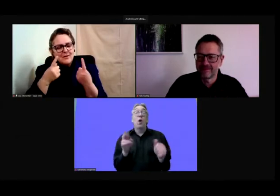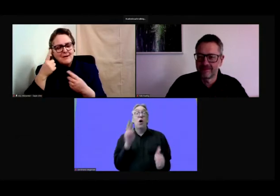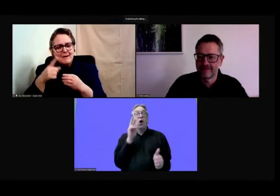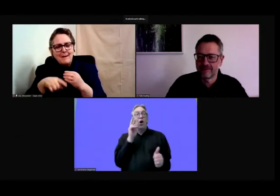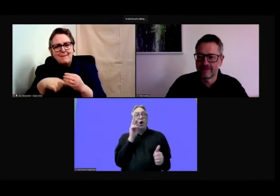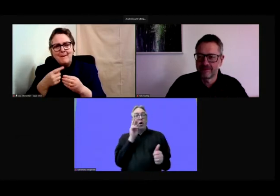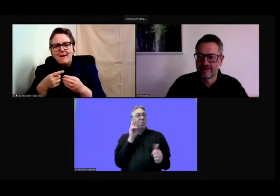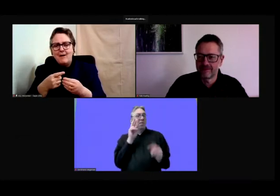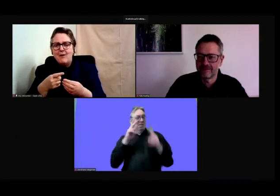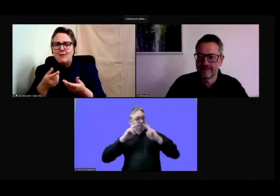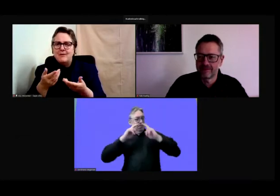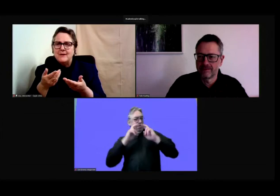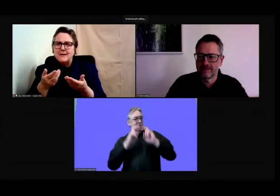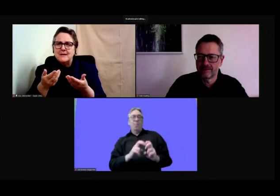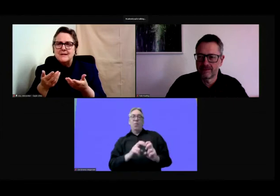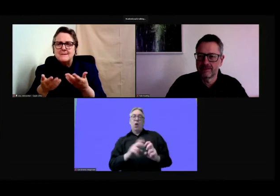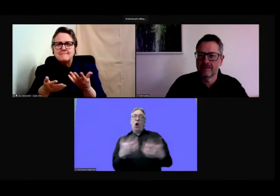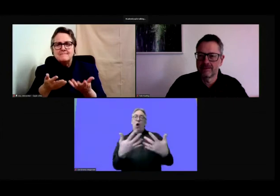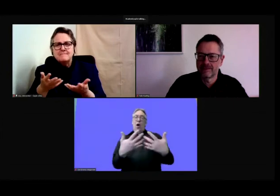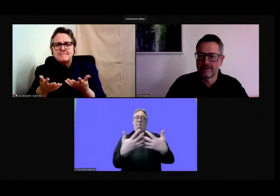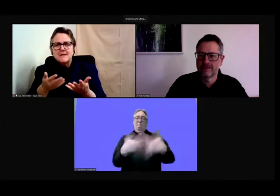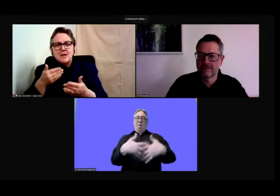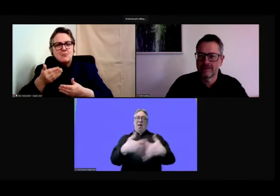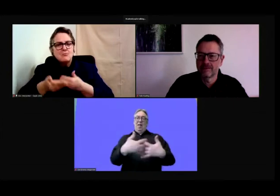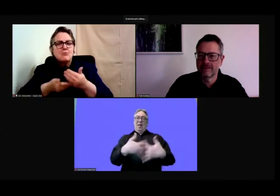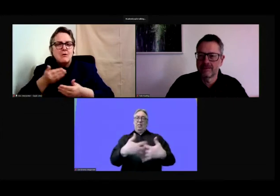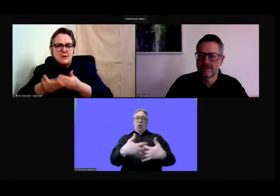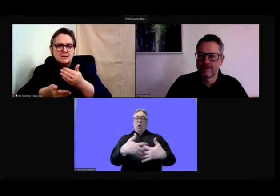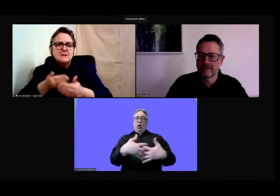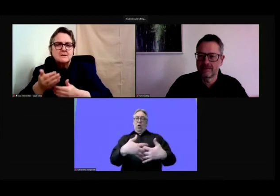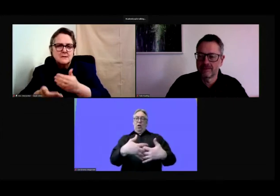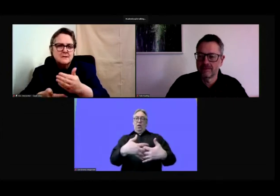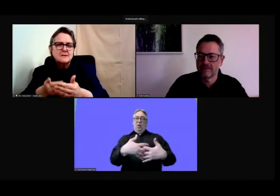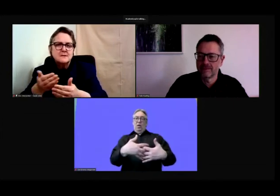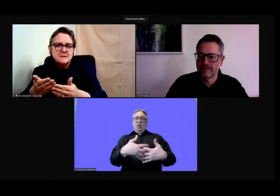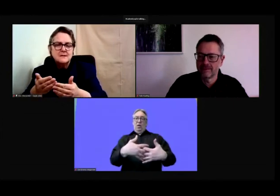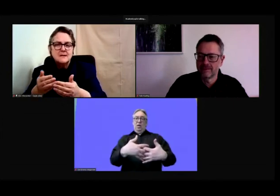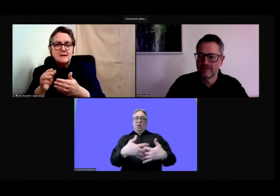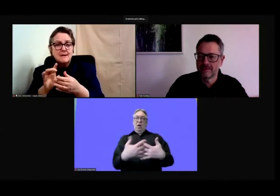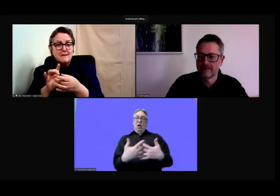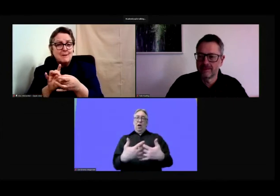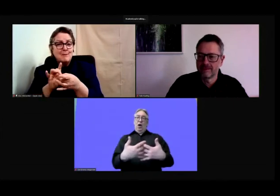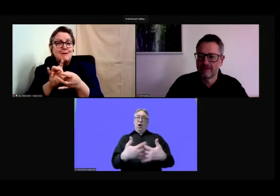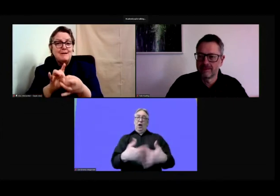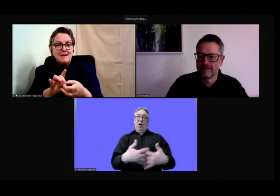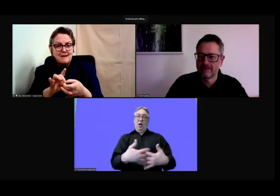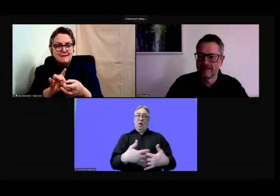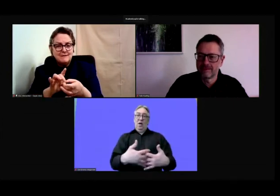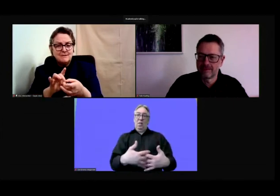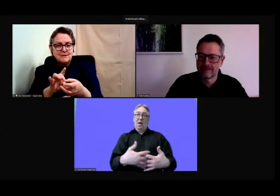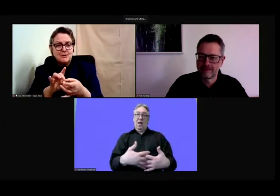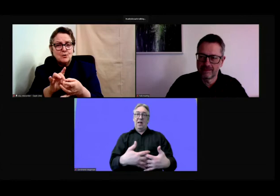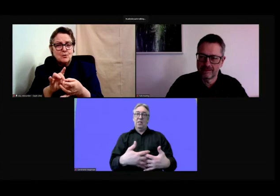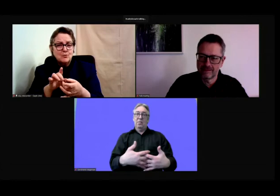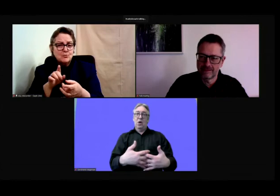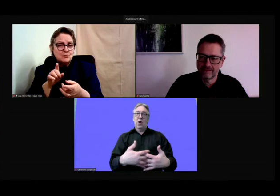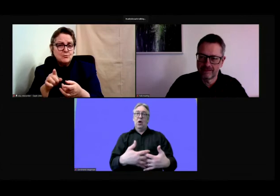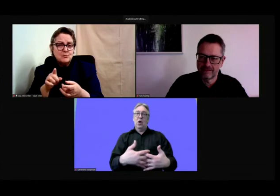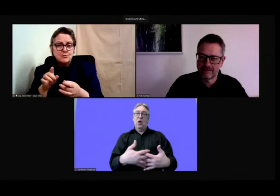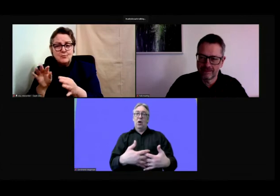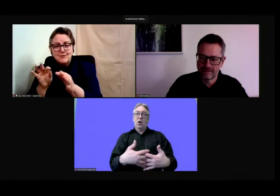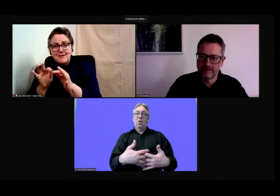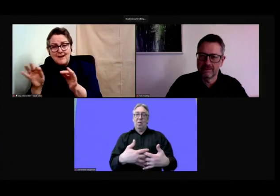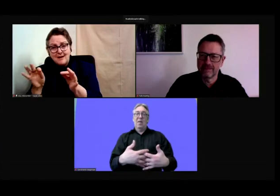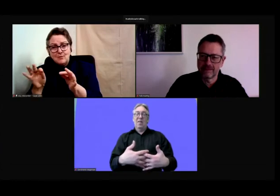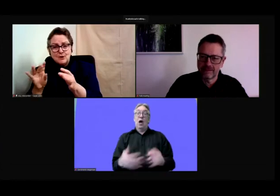or more the processes that are relating to this link between language and the